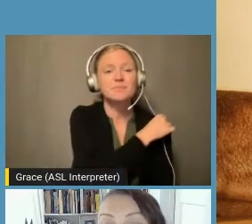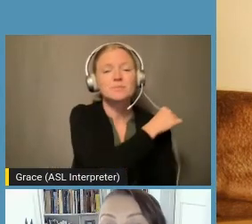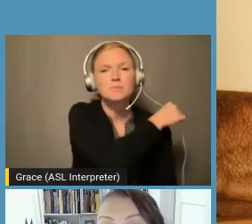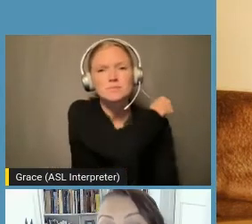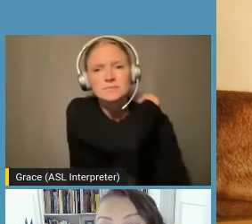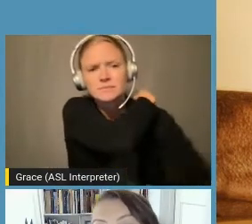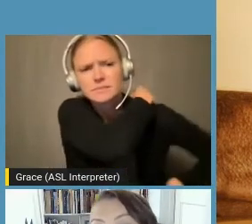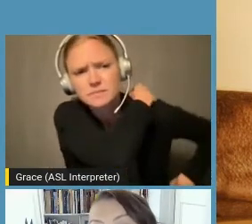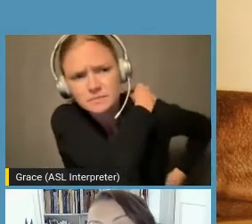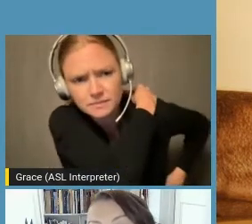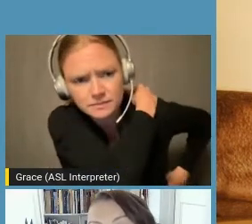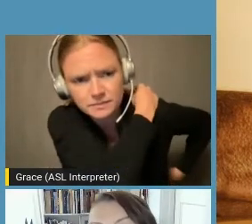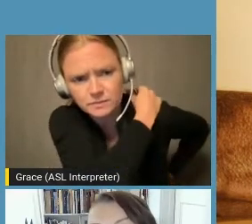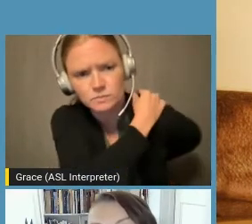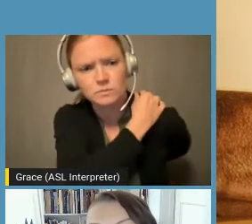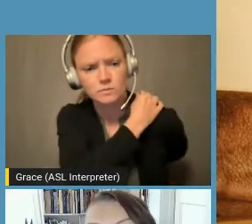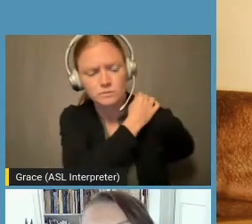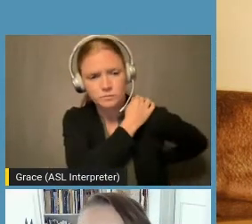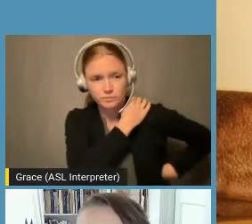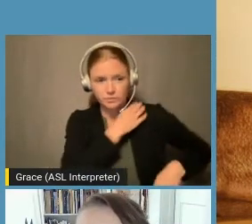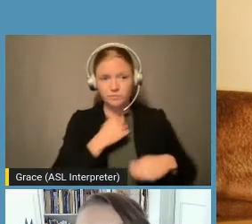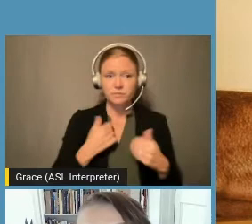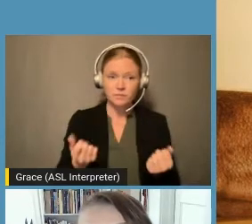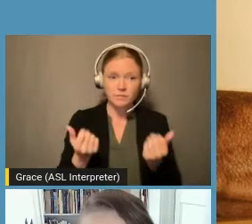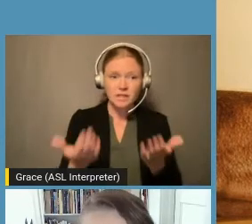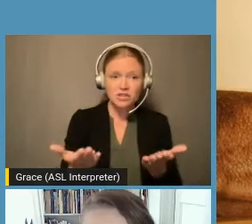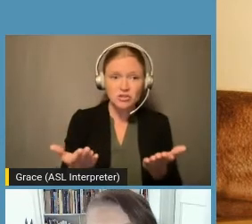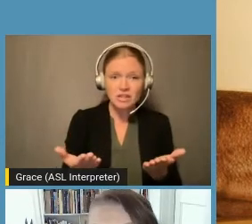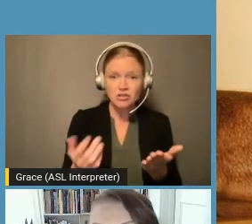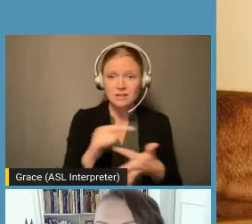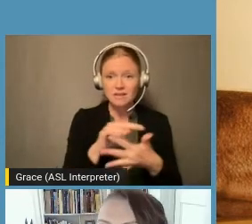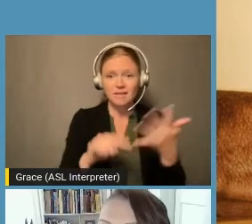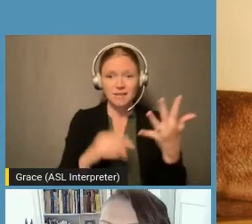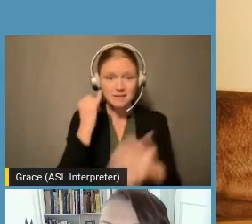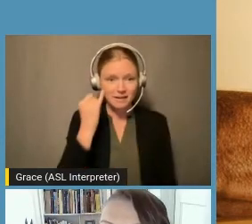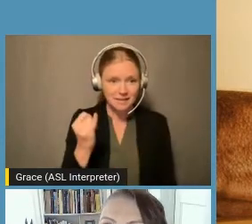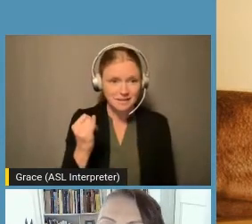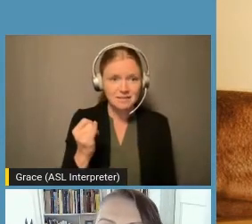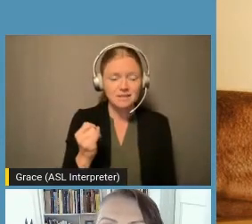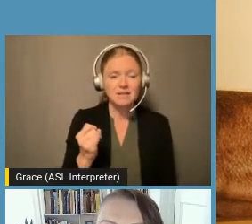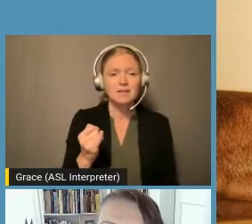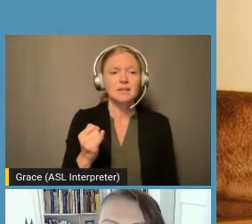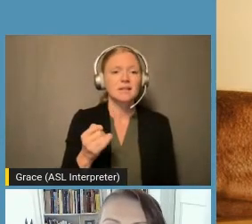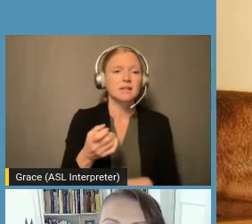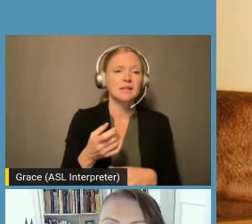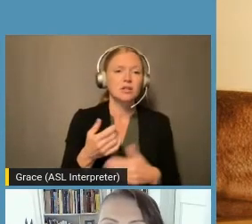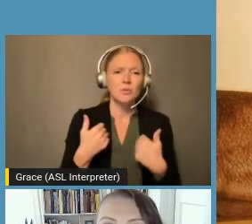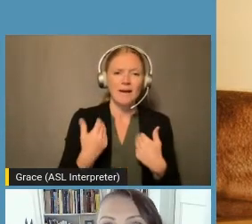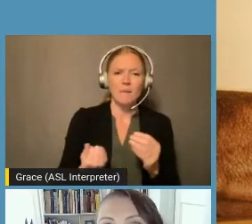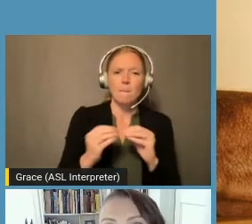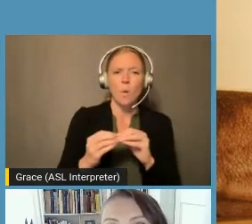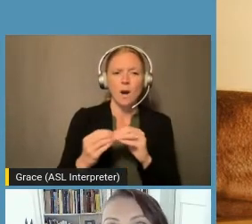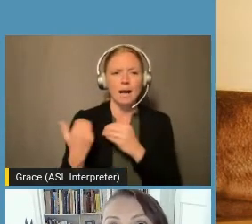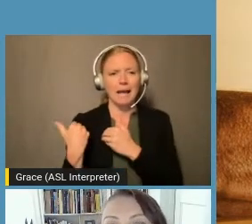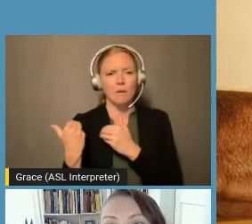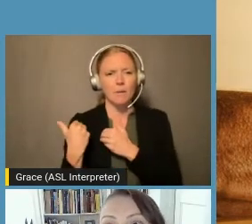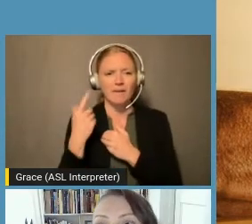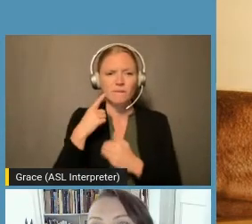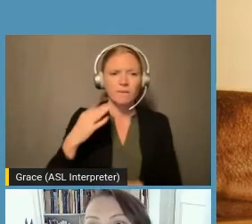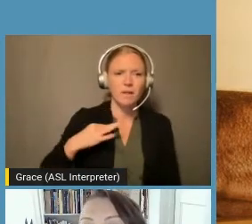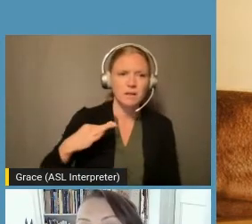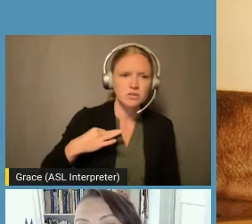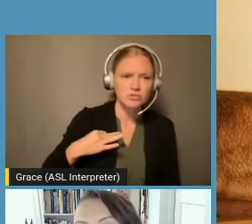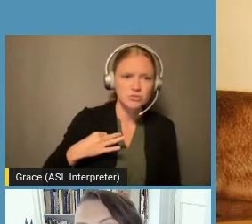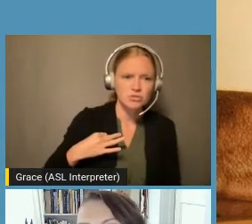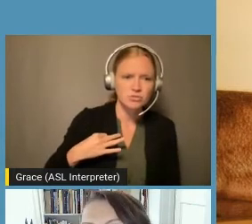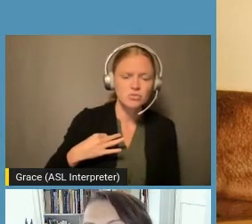So I'm suggesting these ideas to create a little more accountability for volunteers, so